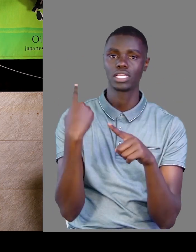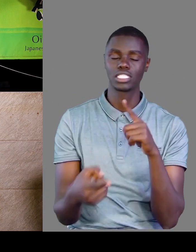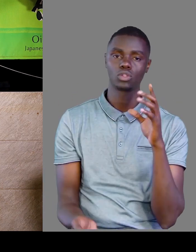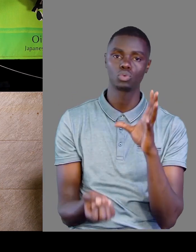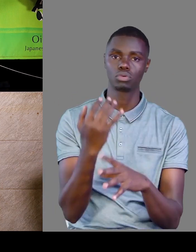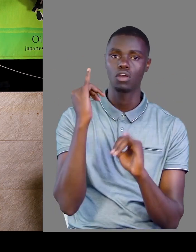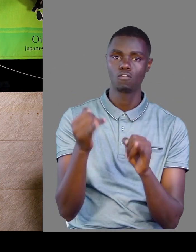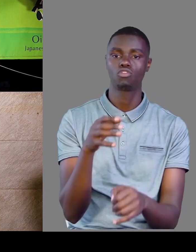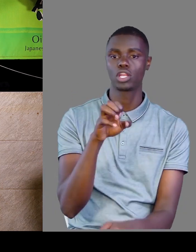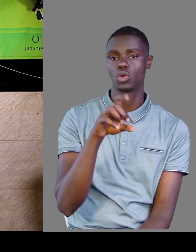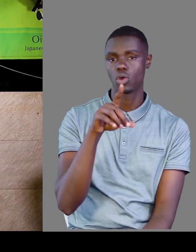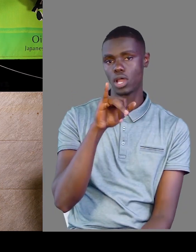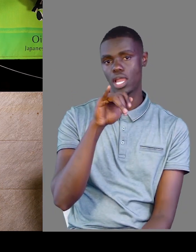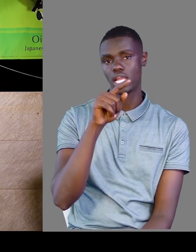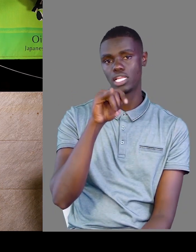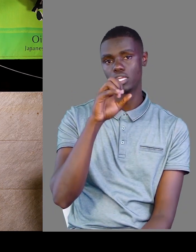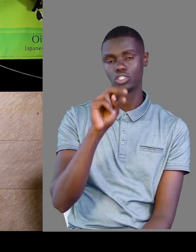roll out a new edition. But